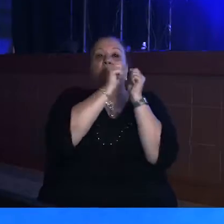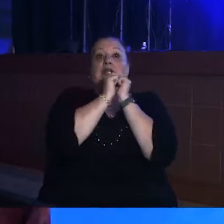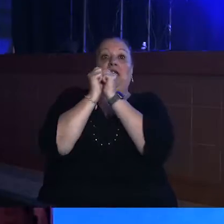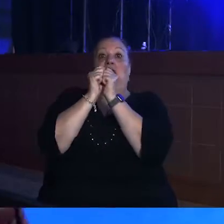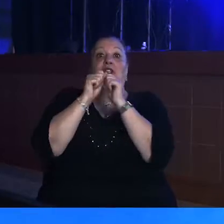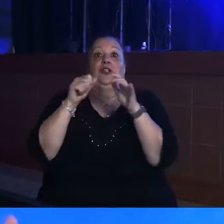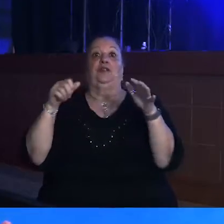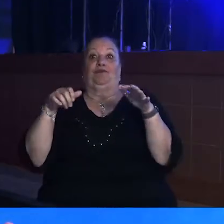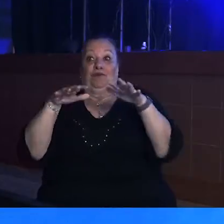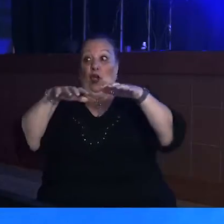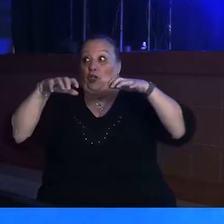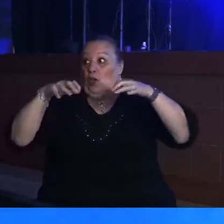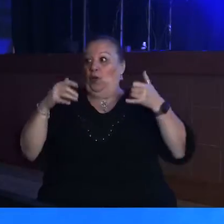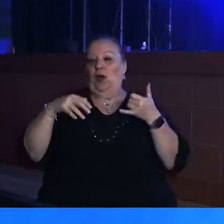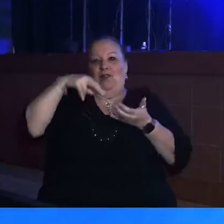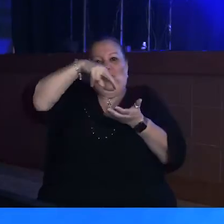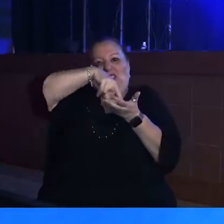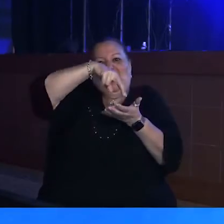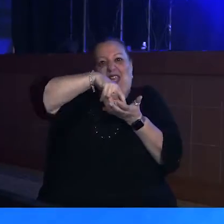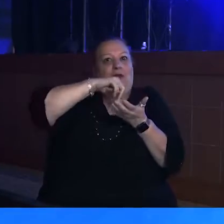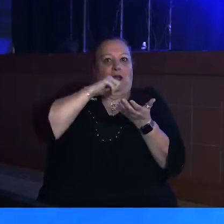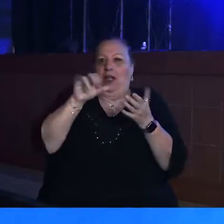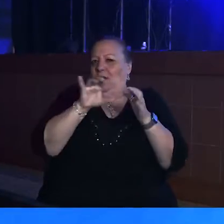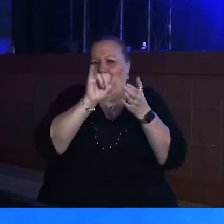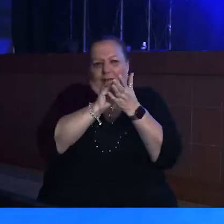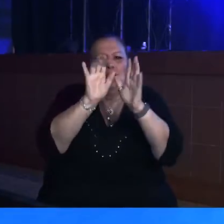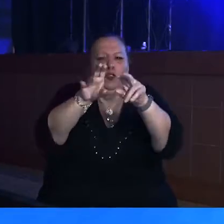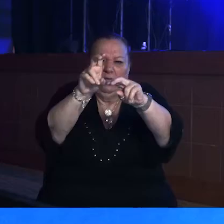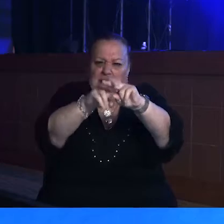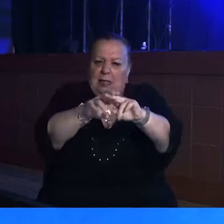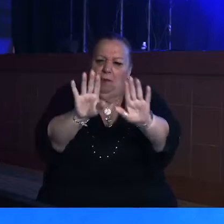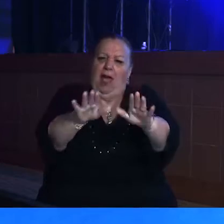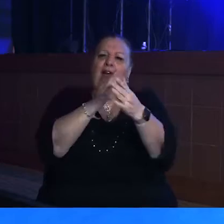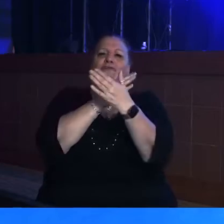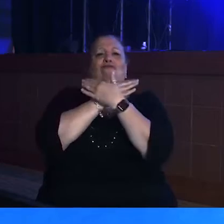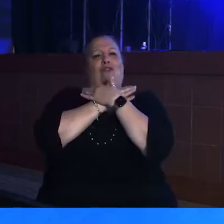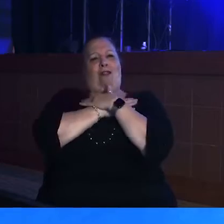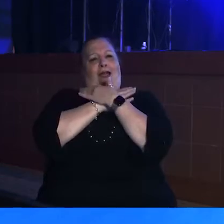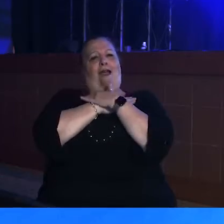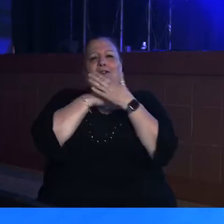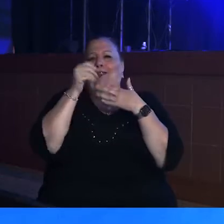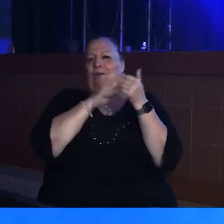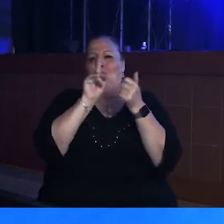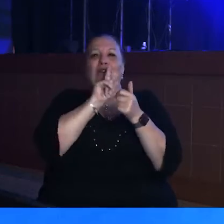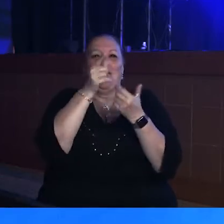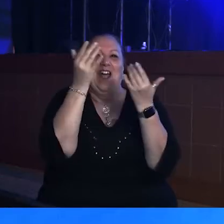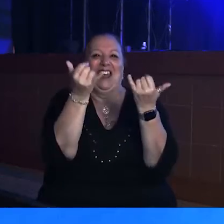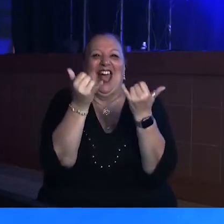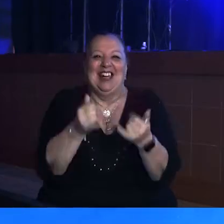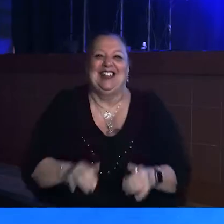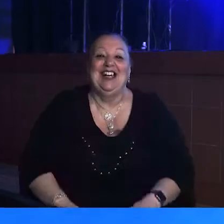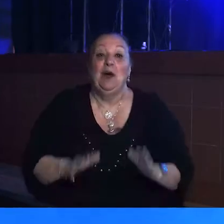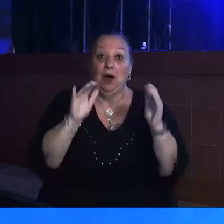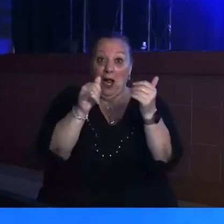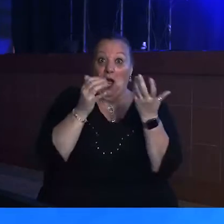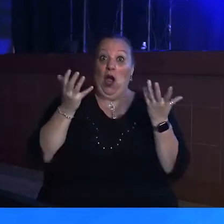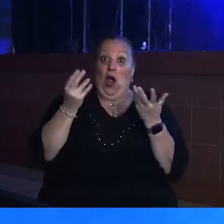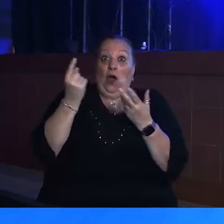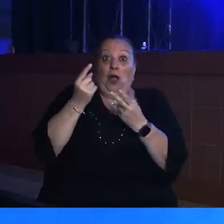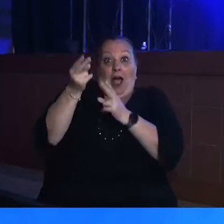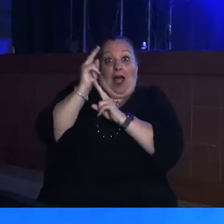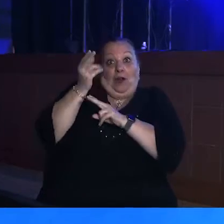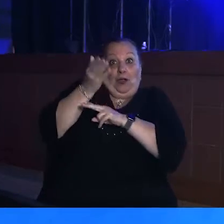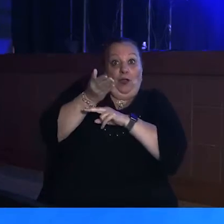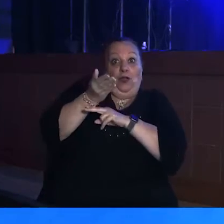we have you stand. I'm not gonna ask you to do that. You just sit back and relax wherever you're at right now. But I hope that you're being honored. And one thing that we